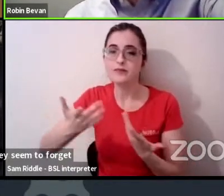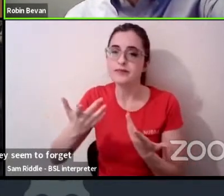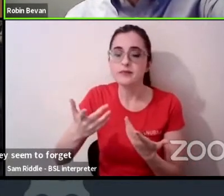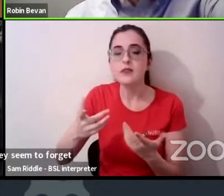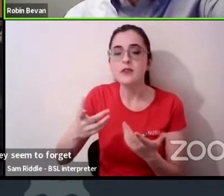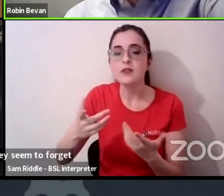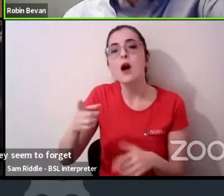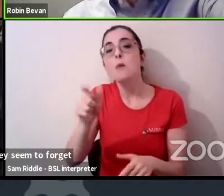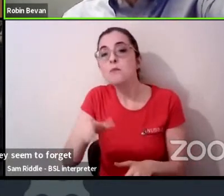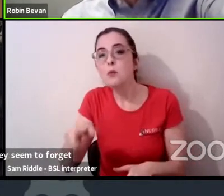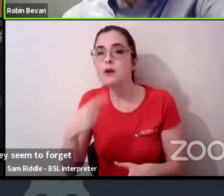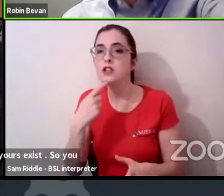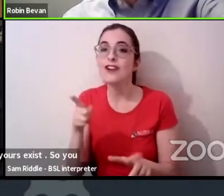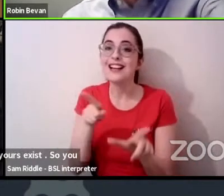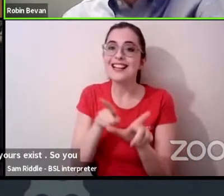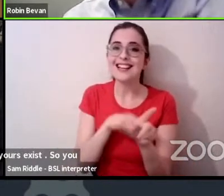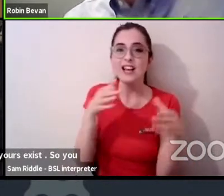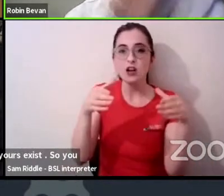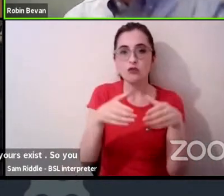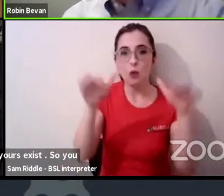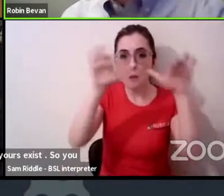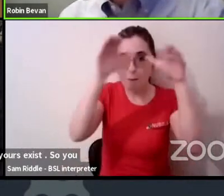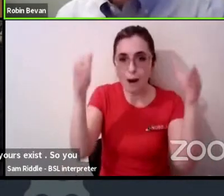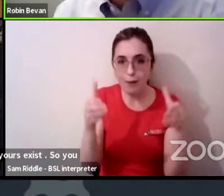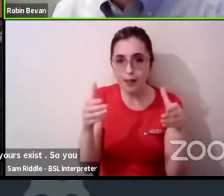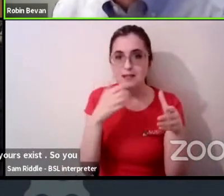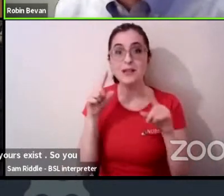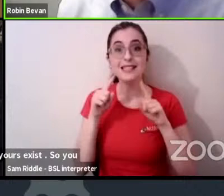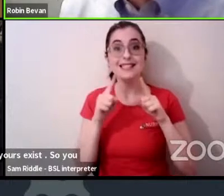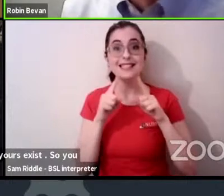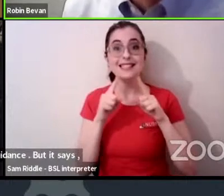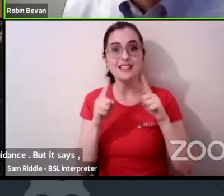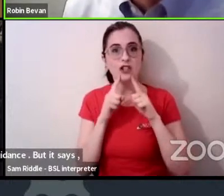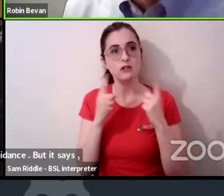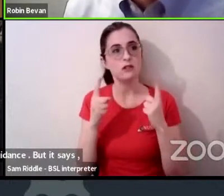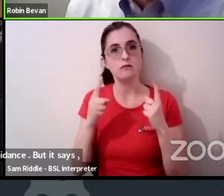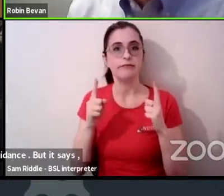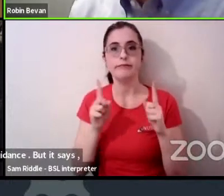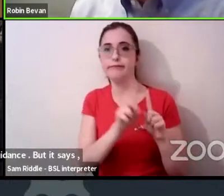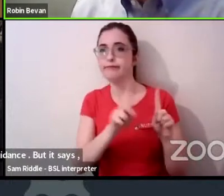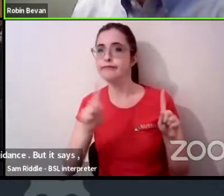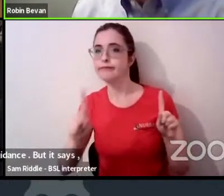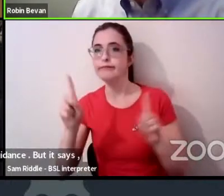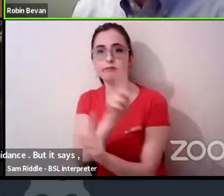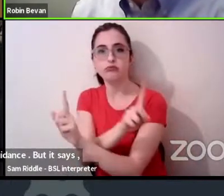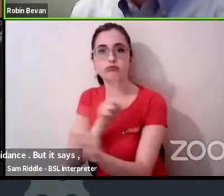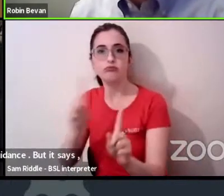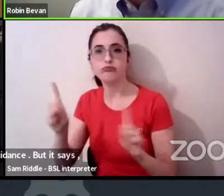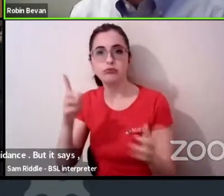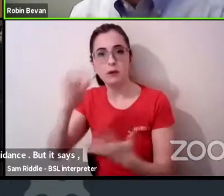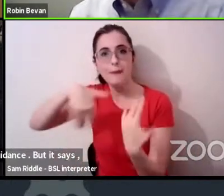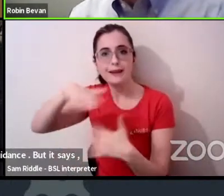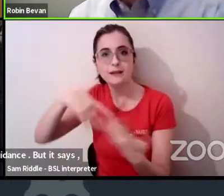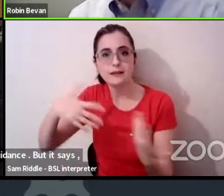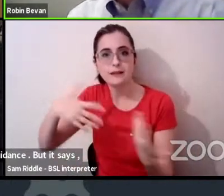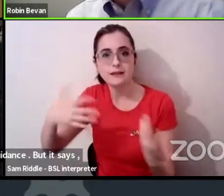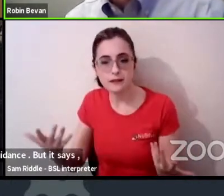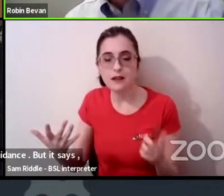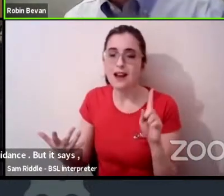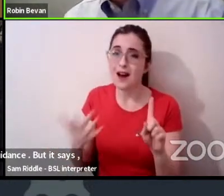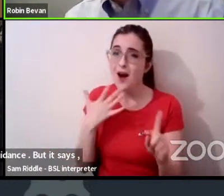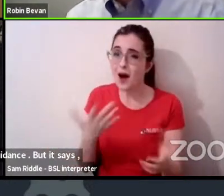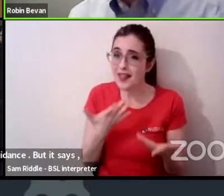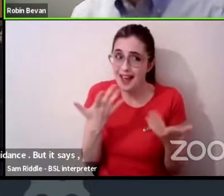but teachers move between all year groups throughout the day. And Colleen, are there provisions for pupils that refuse to